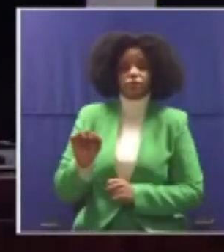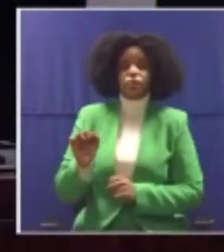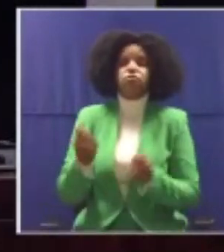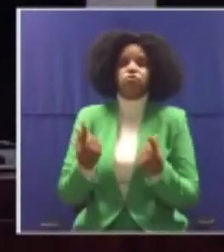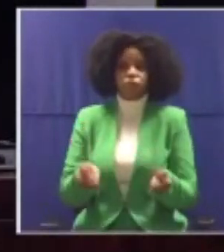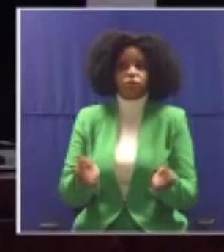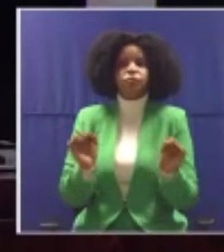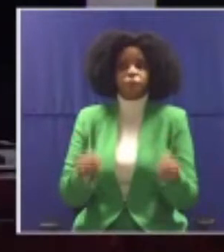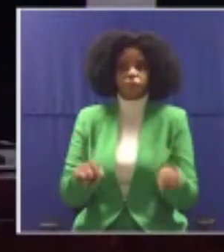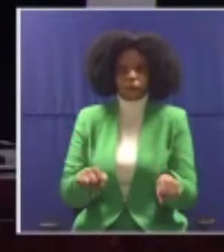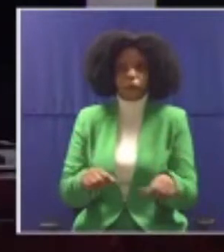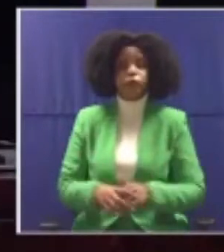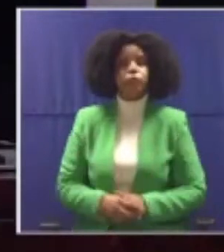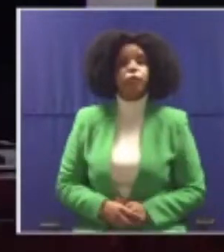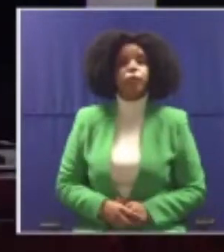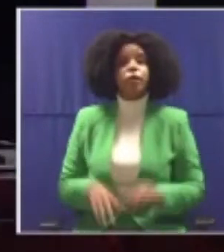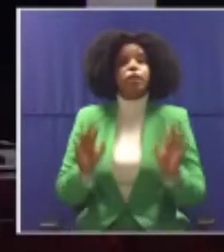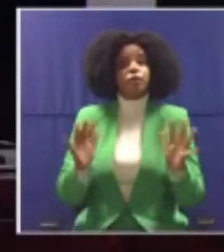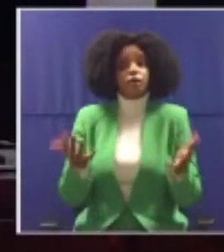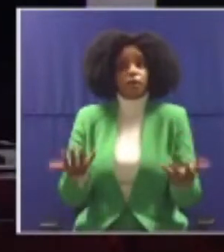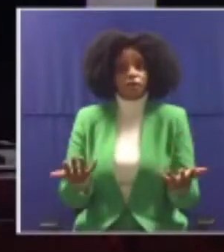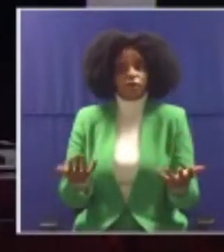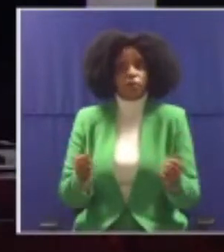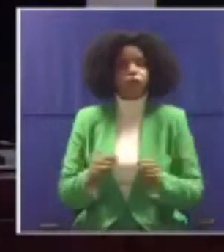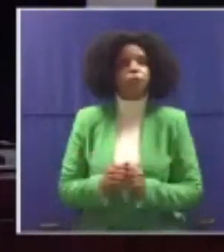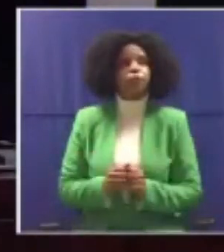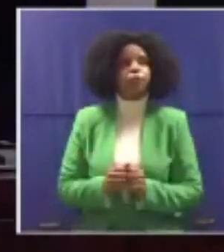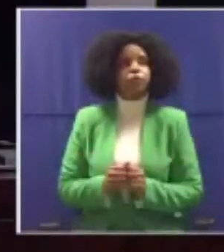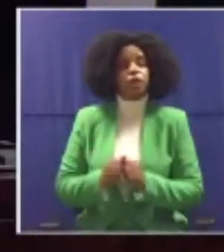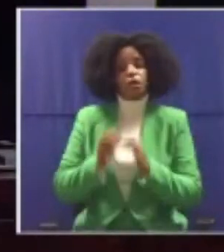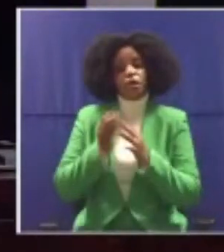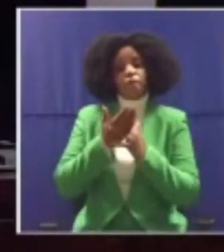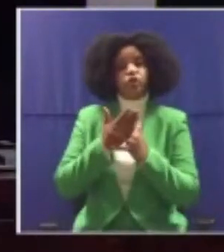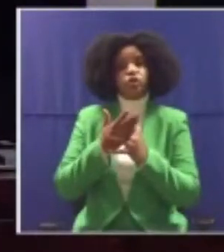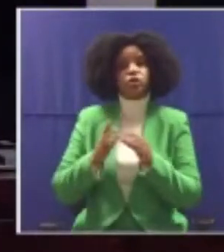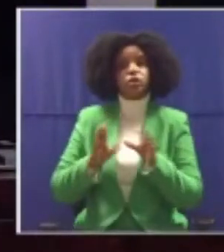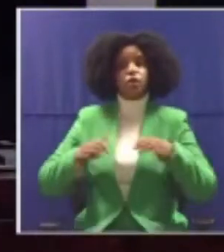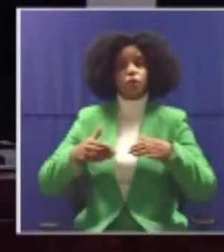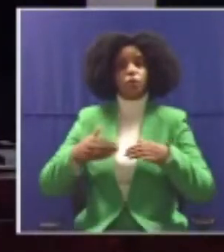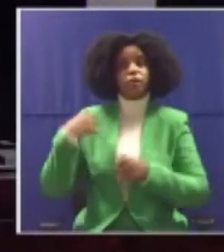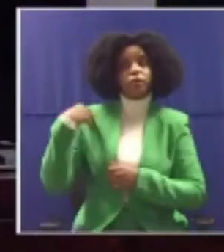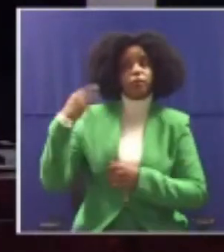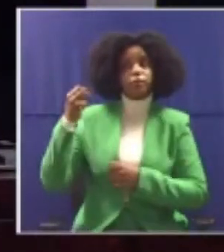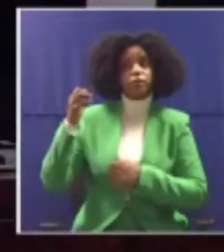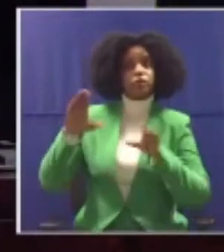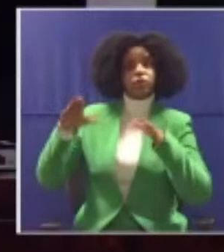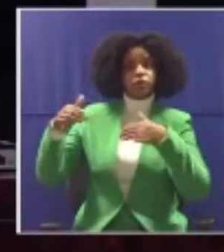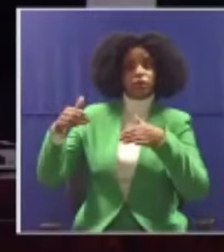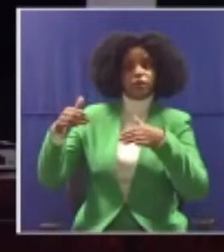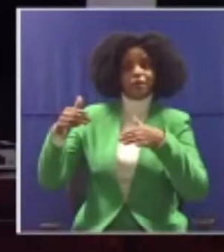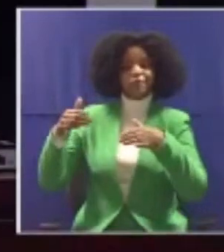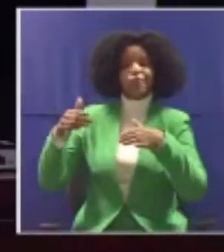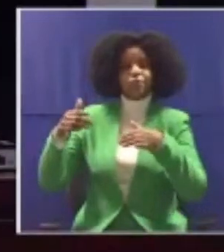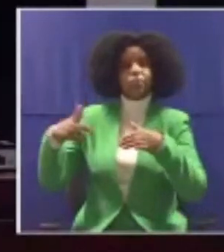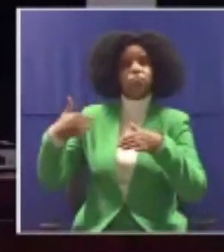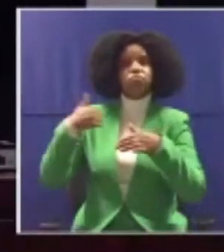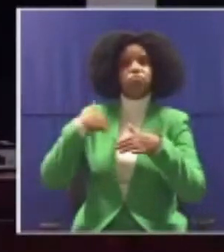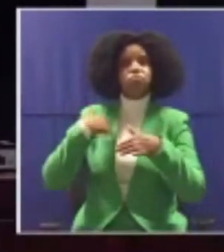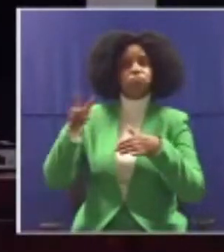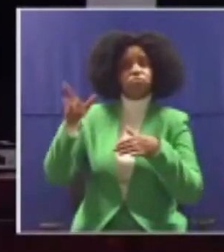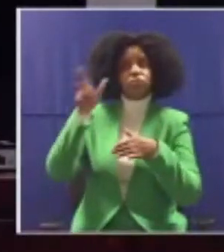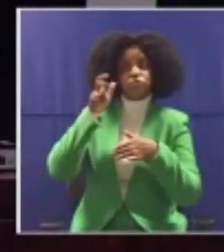Through the interministerial committee that I have the honor to chair, we are